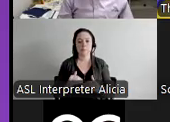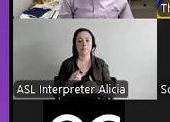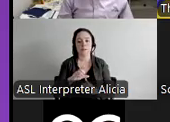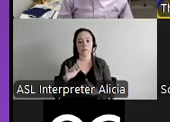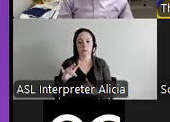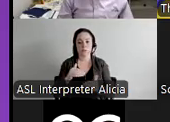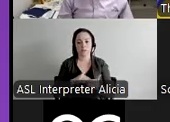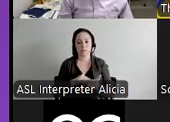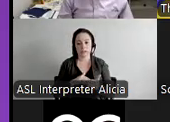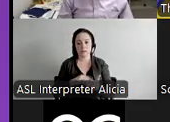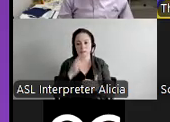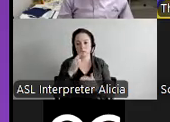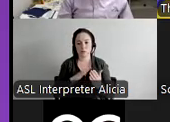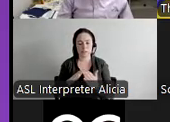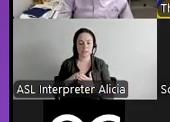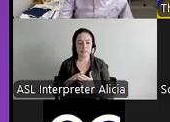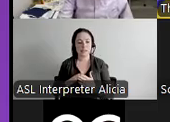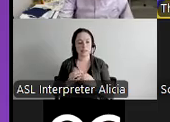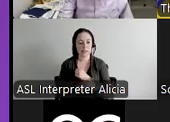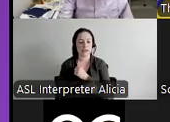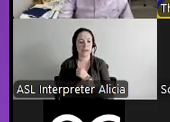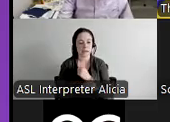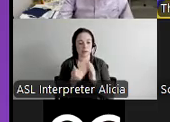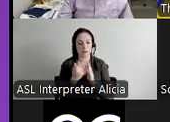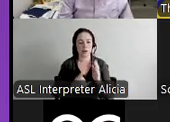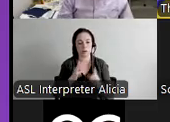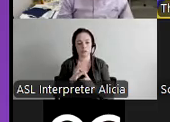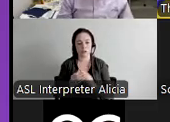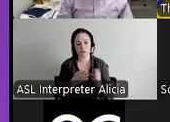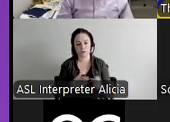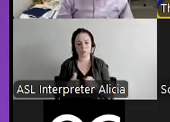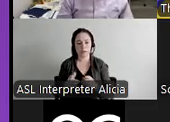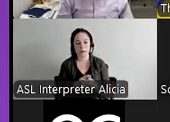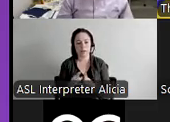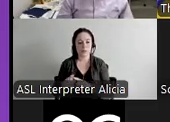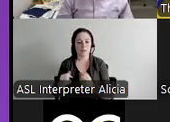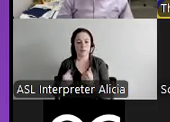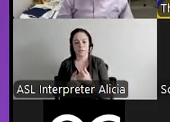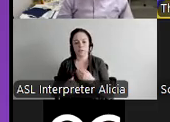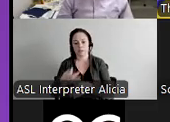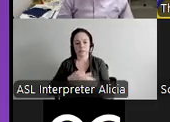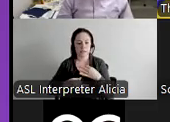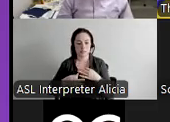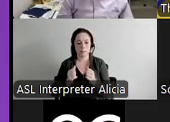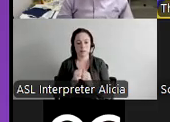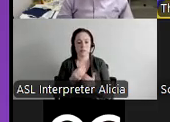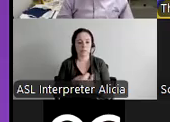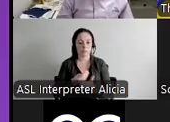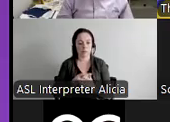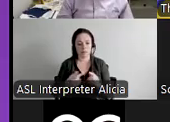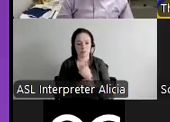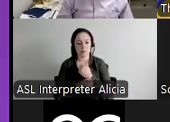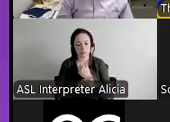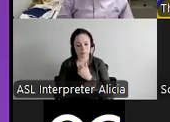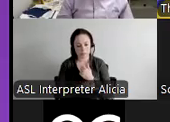$125,000 is going to the City and County Arts and Culture Plan, and that's being supplemented by funding from the county as well as Farish